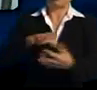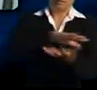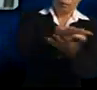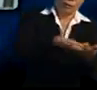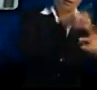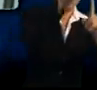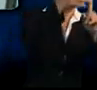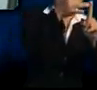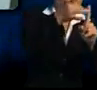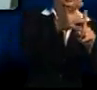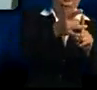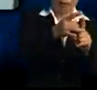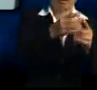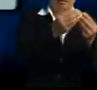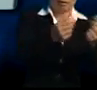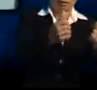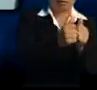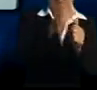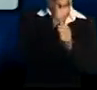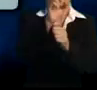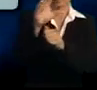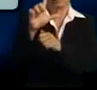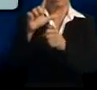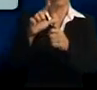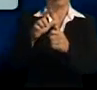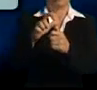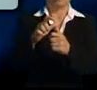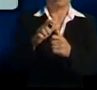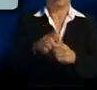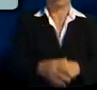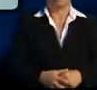powder and sulfur powder glows upon heating.